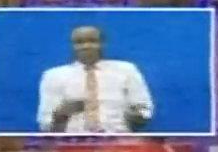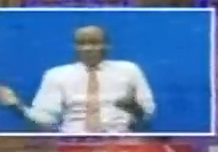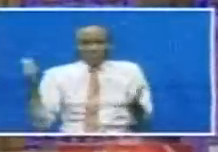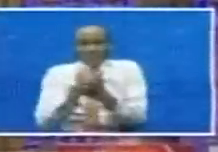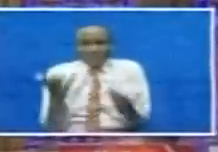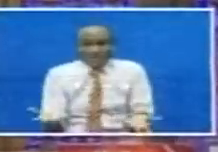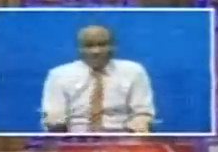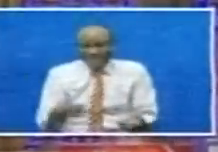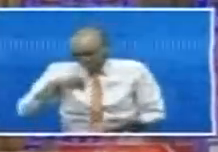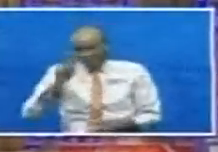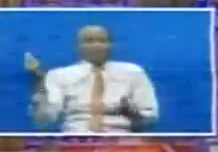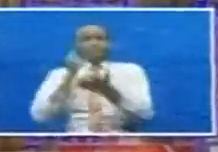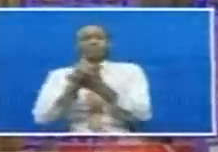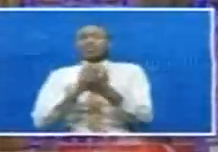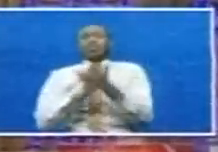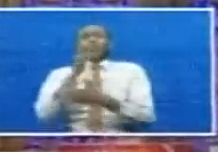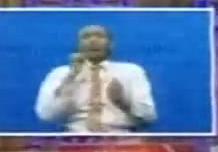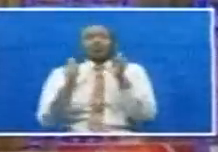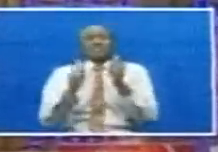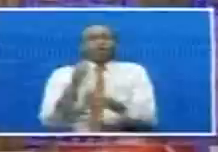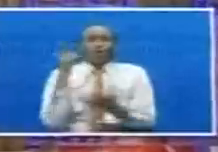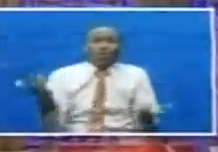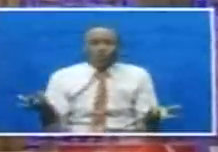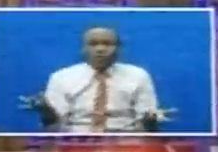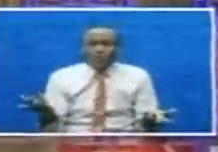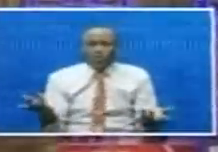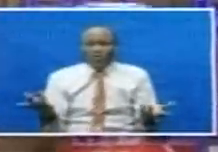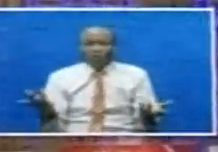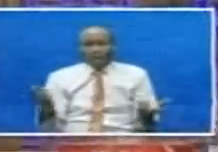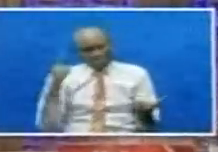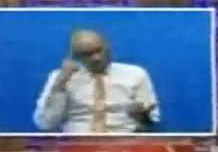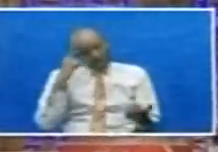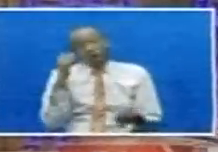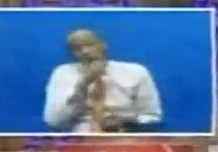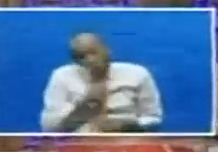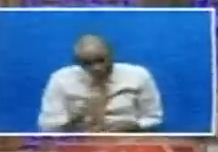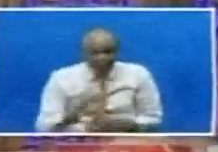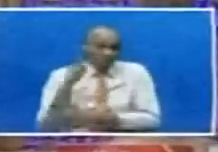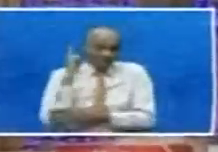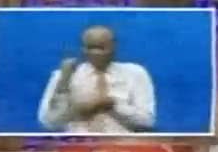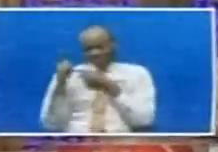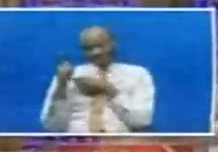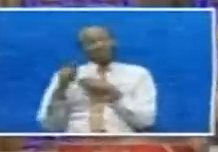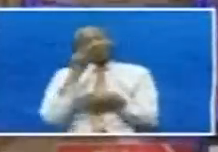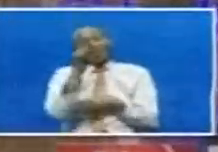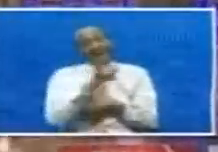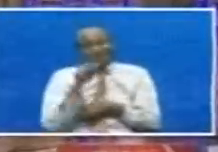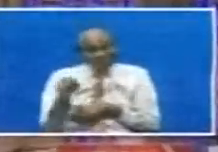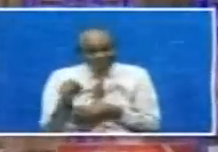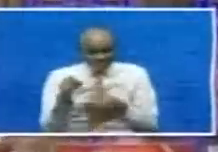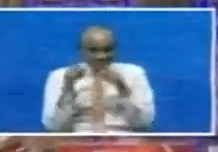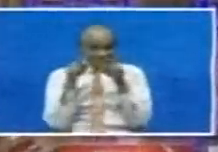Okay. So under what law have they been appointed? They have been appointed under the old law. And so therefore, the much